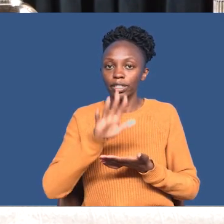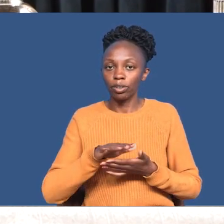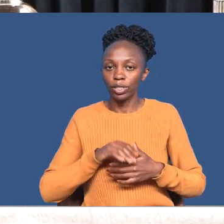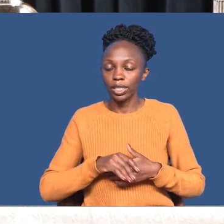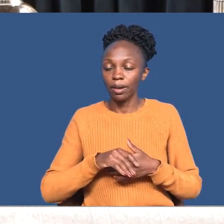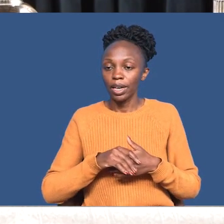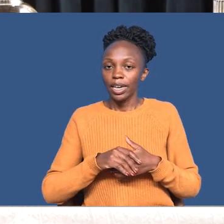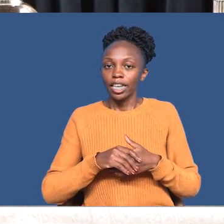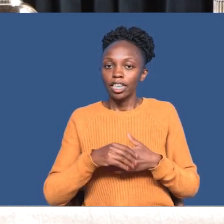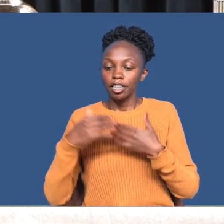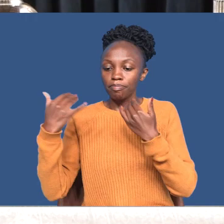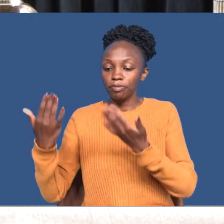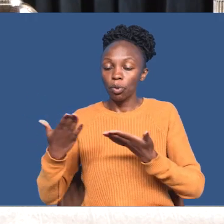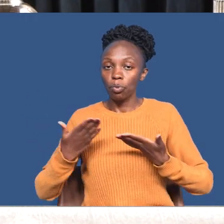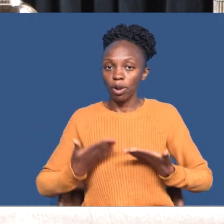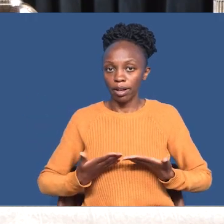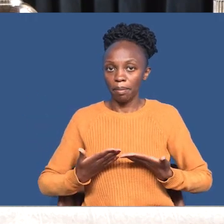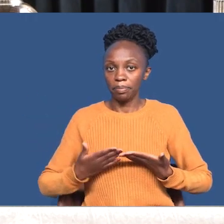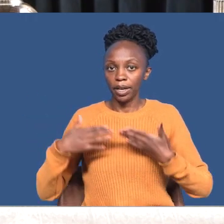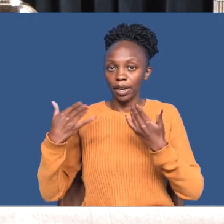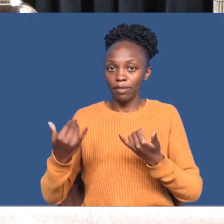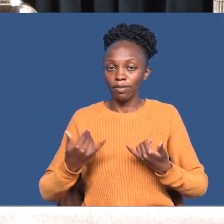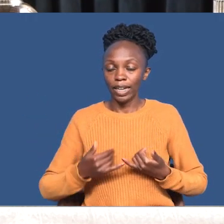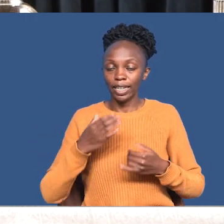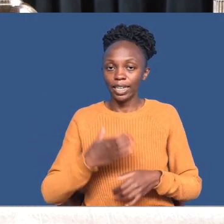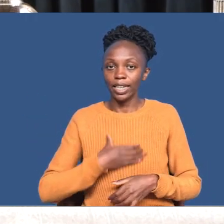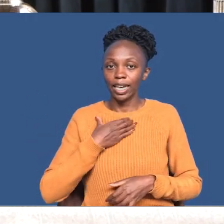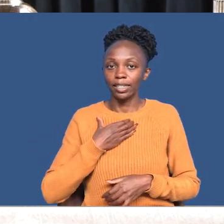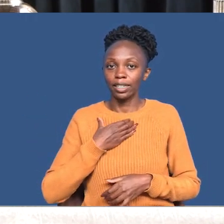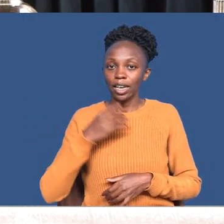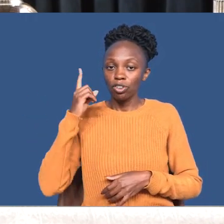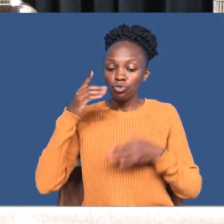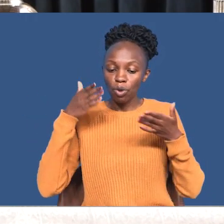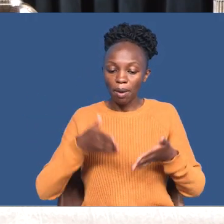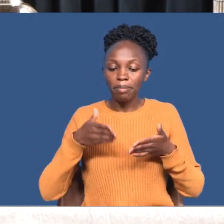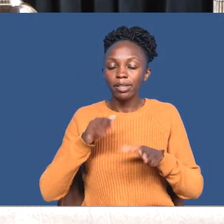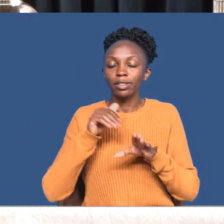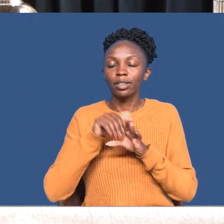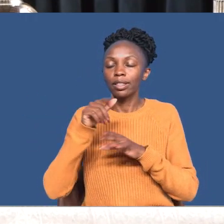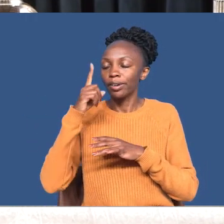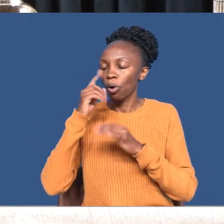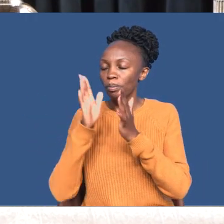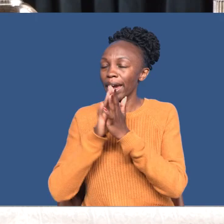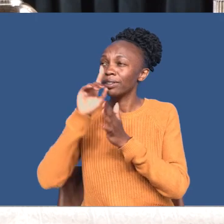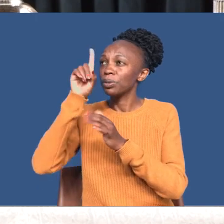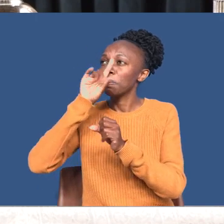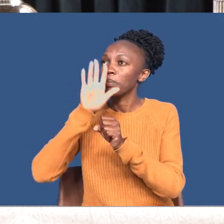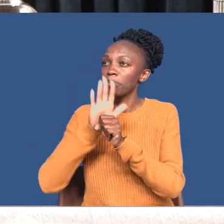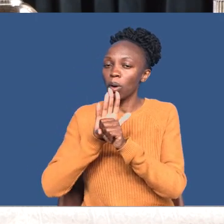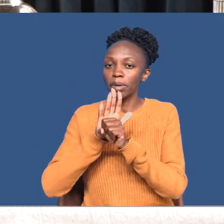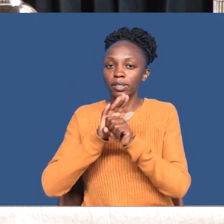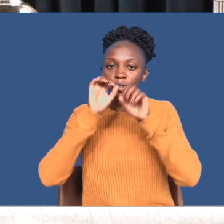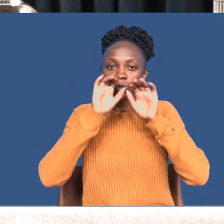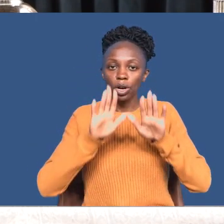he entertained the angels. You are present in that home, and you promised definitely